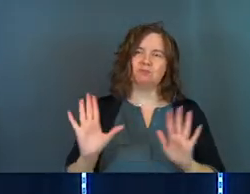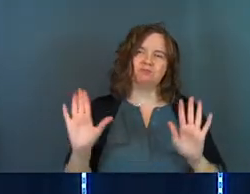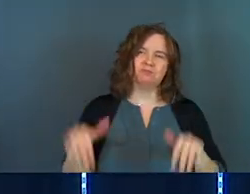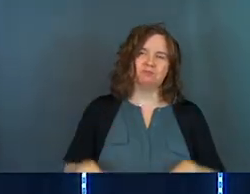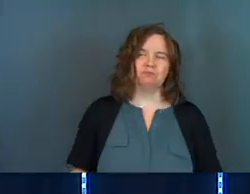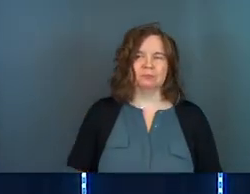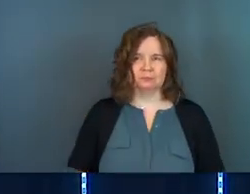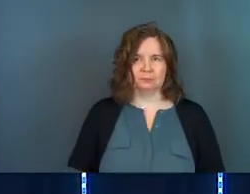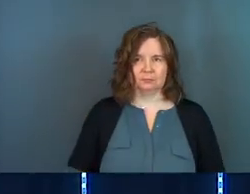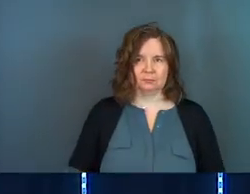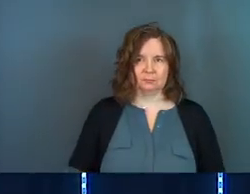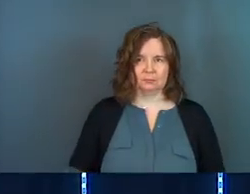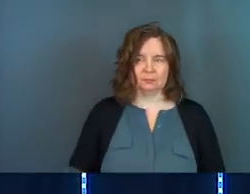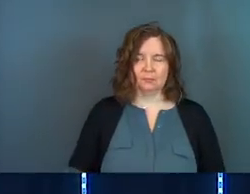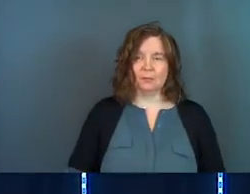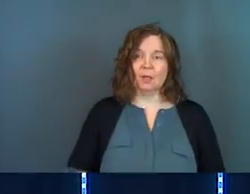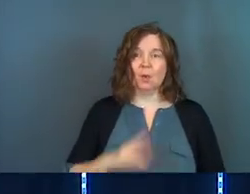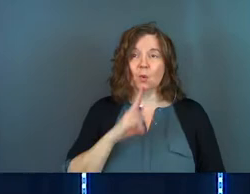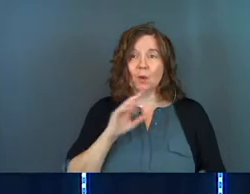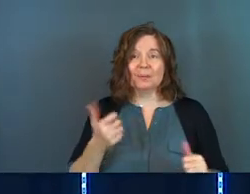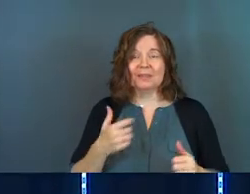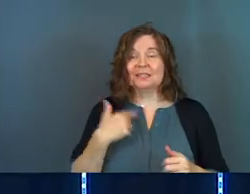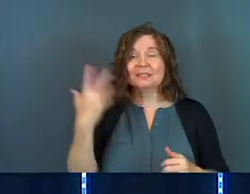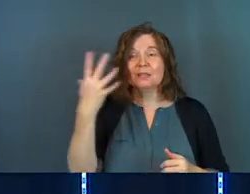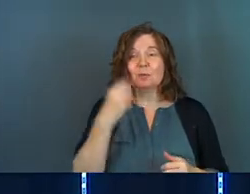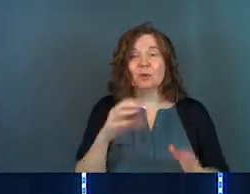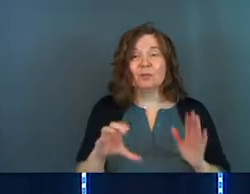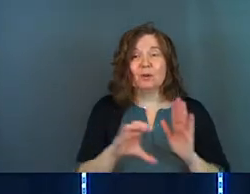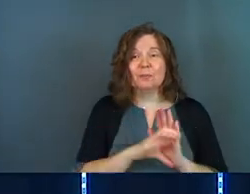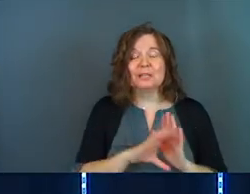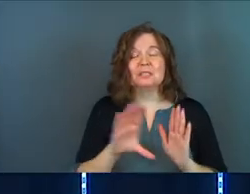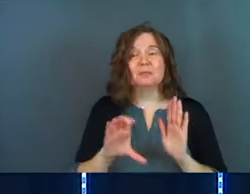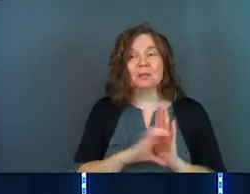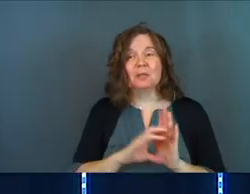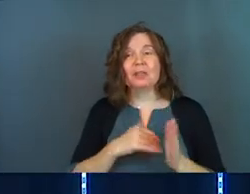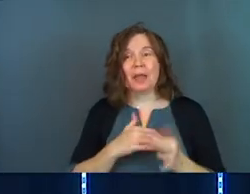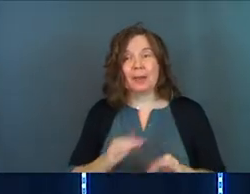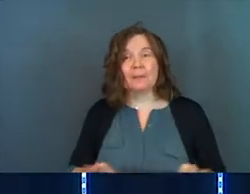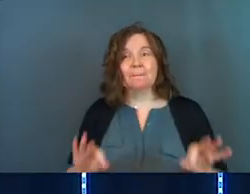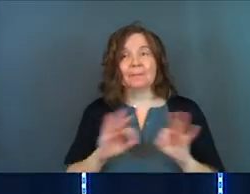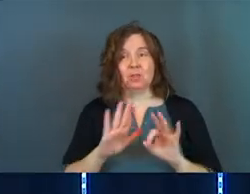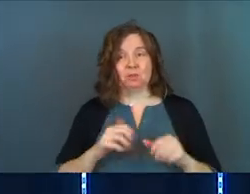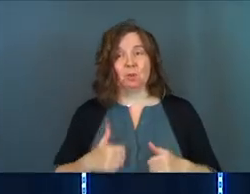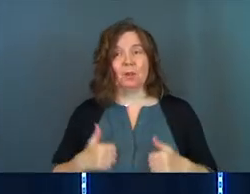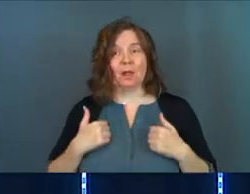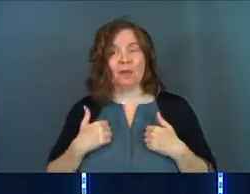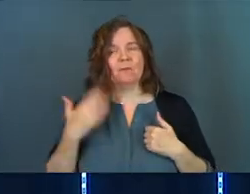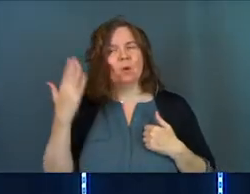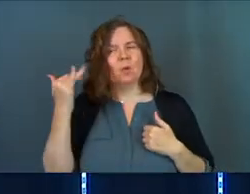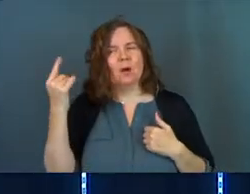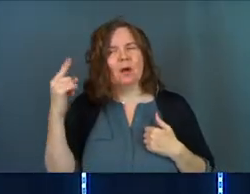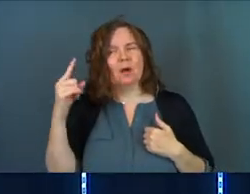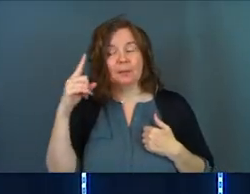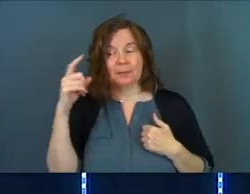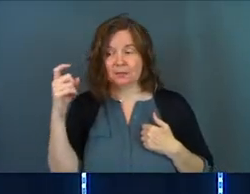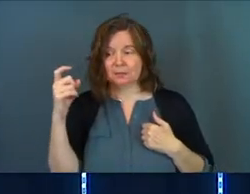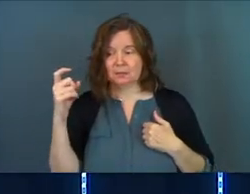thing. Get water baptized. It's this beautiful picture, and it's a picture that matters in your life. Why?